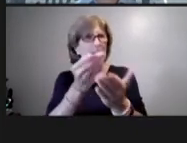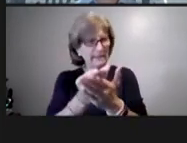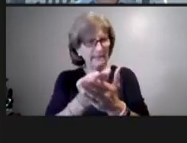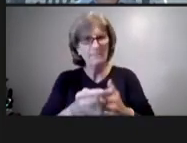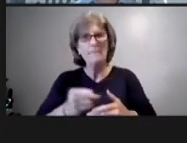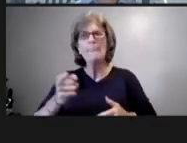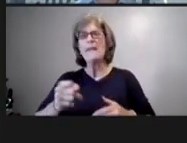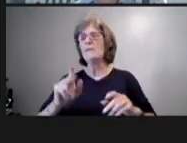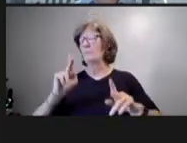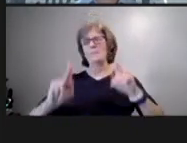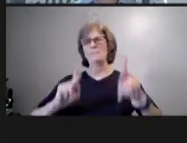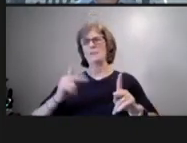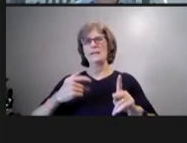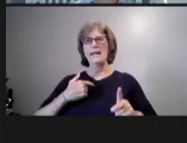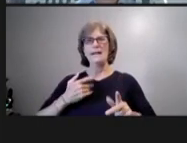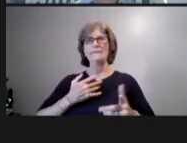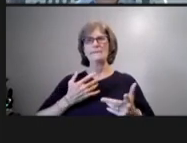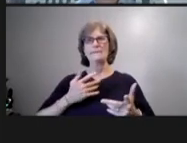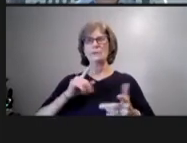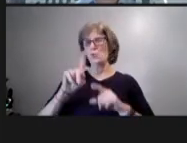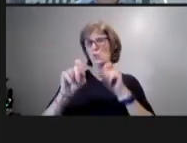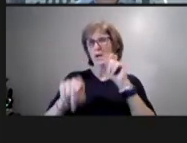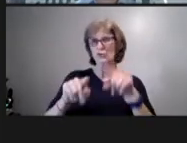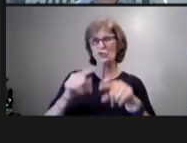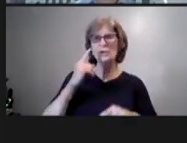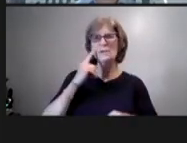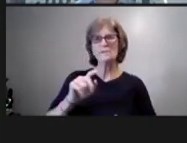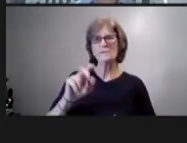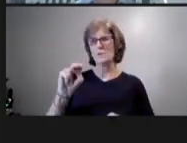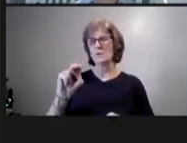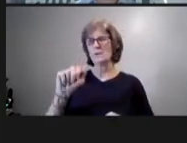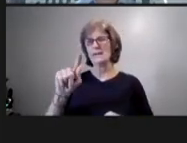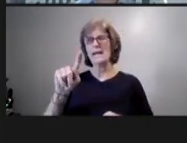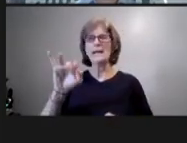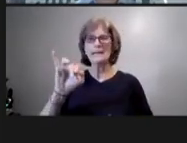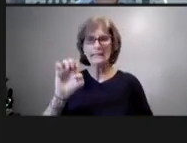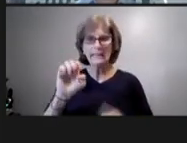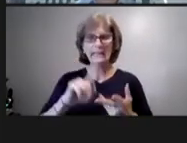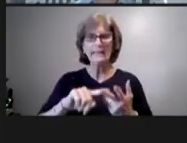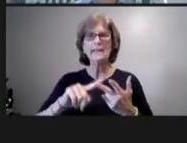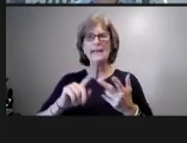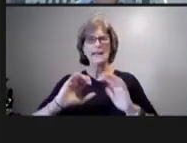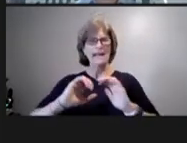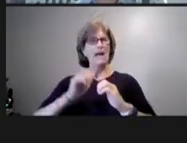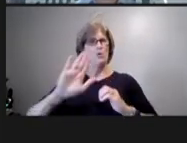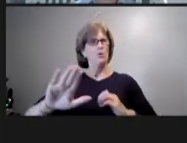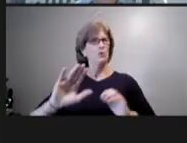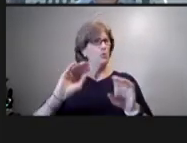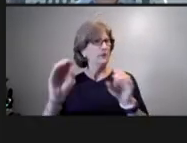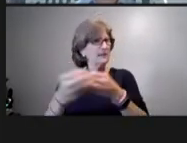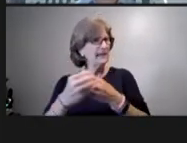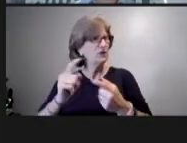the services, the way Action Housing is, you know, operating the program.